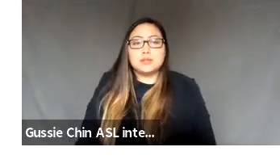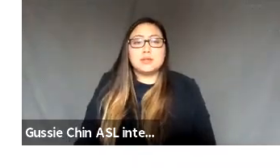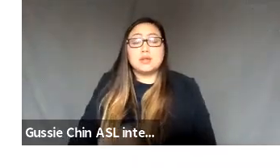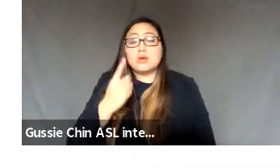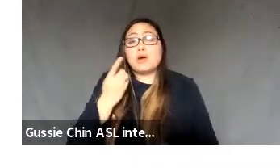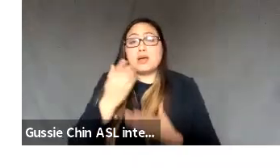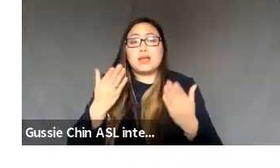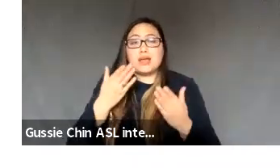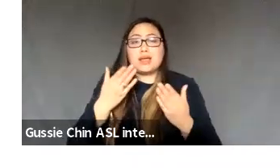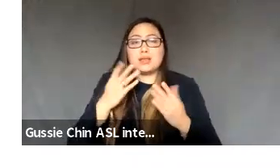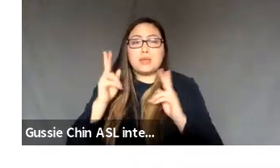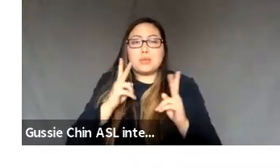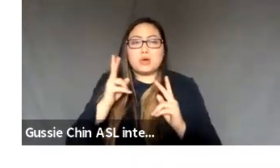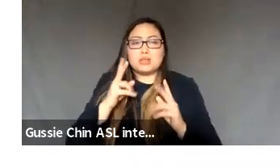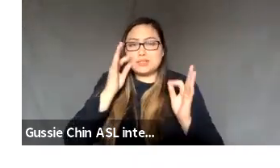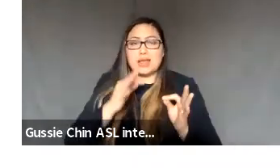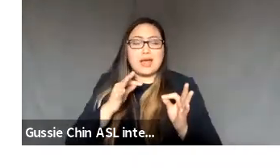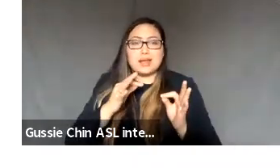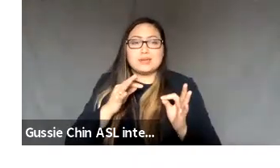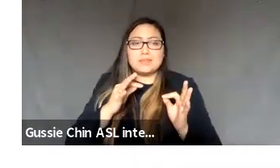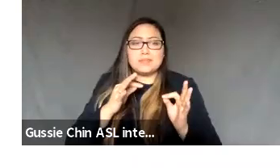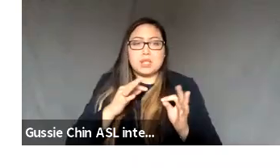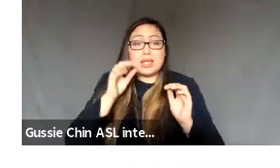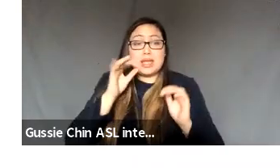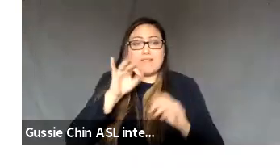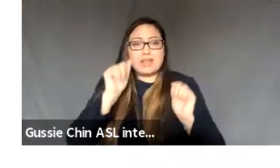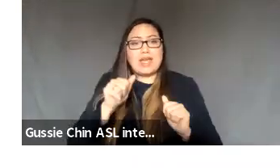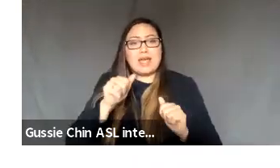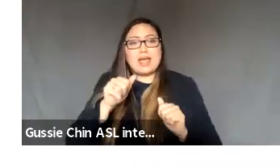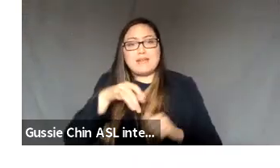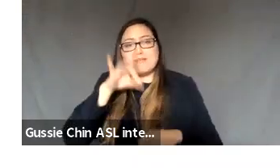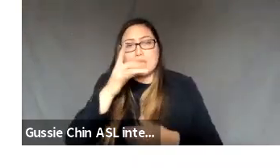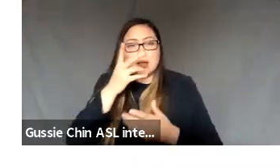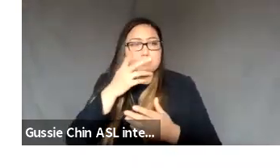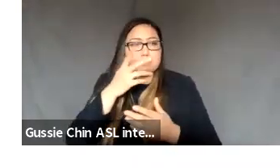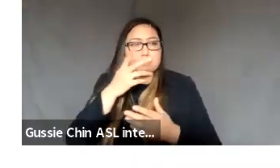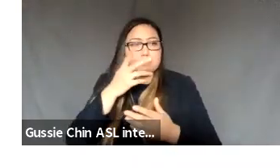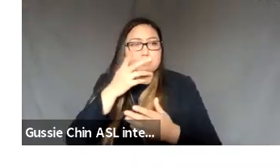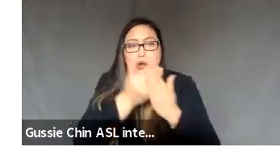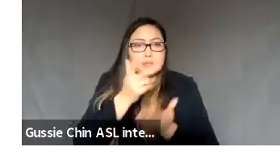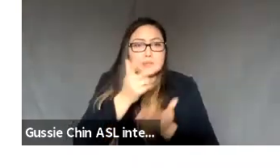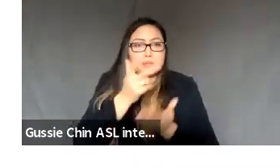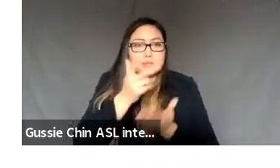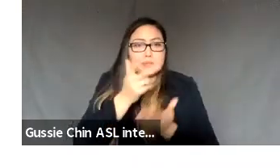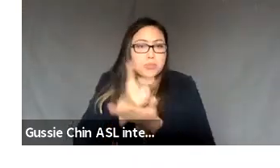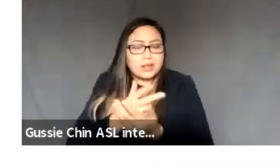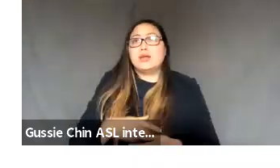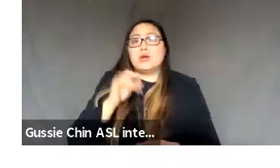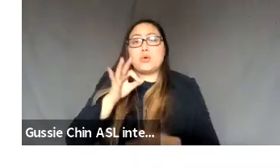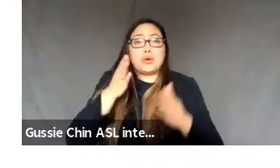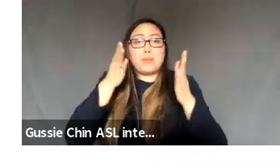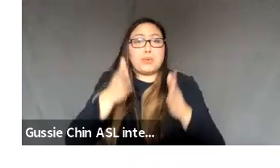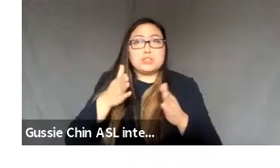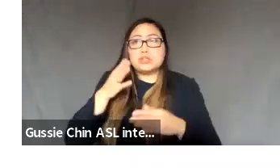whether or not you can find parking close by or parking that meets the need. If you're a person that's using a vehicle that has